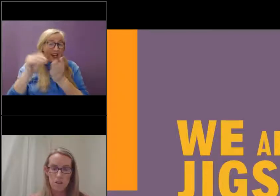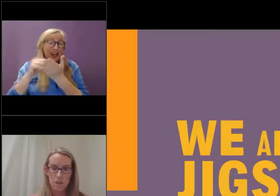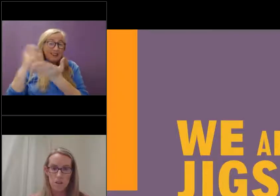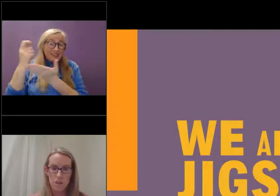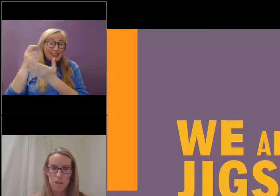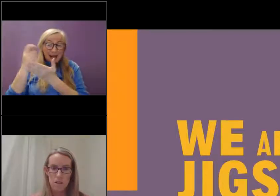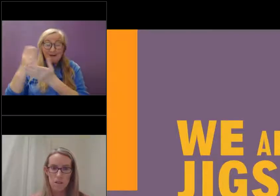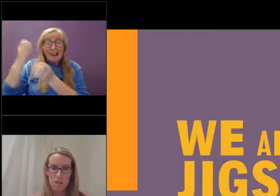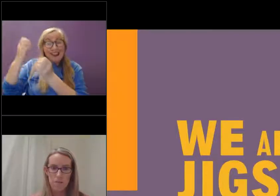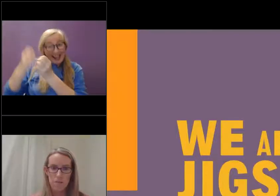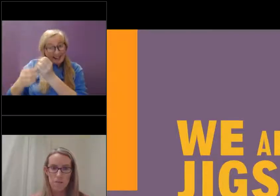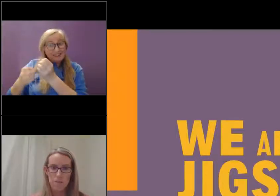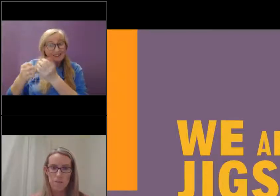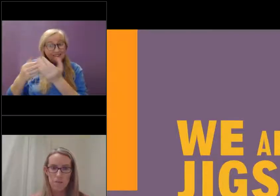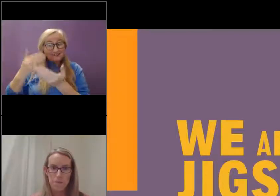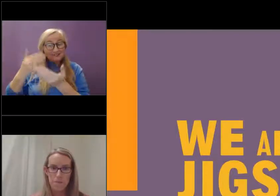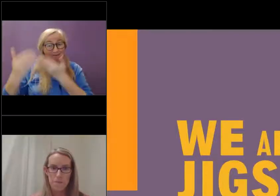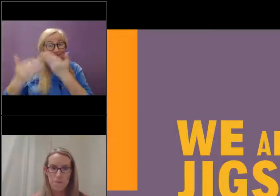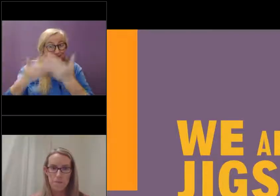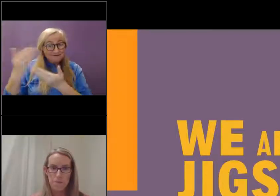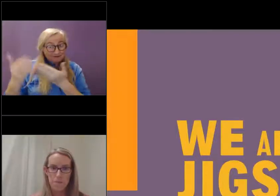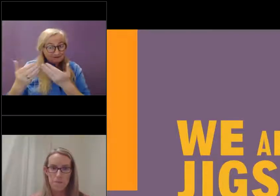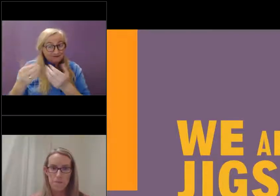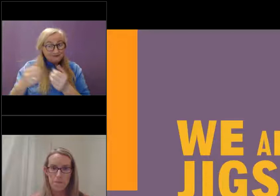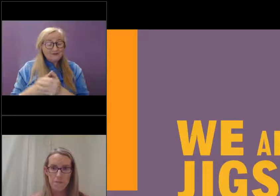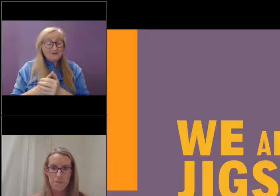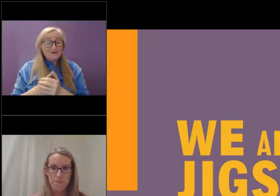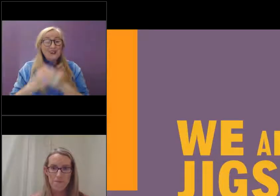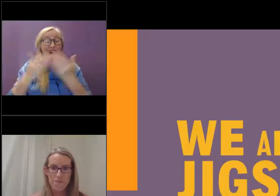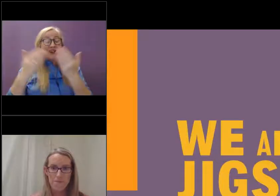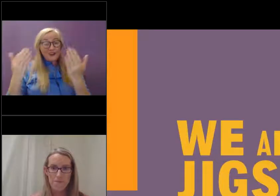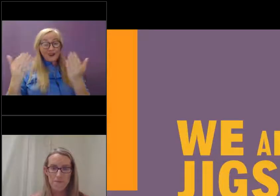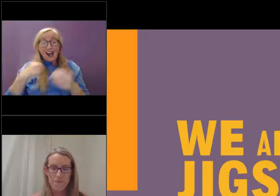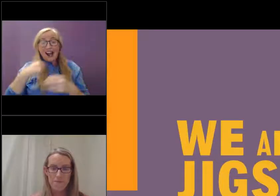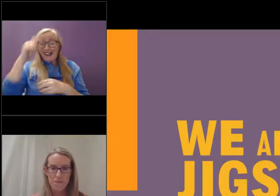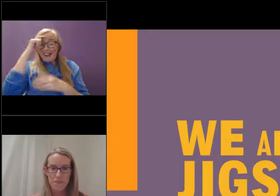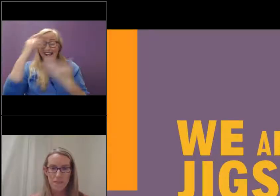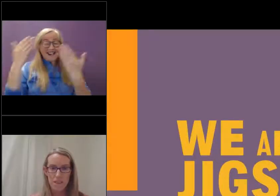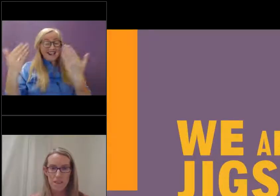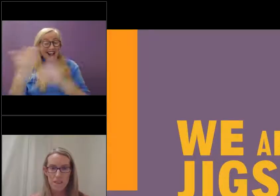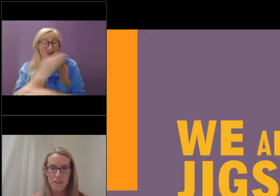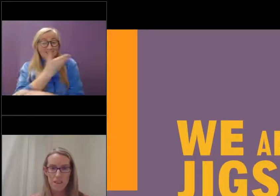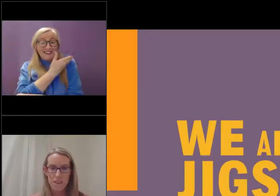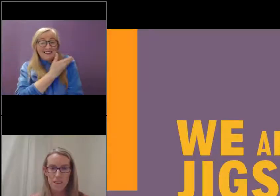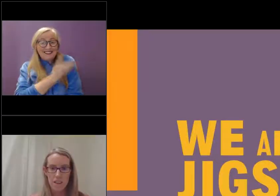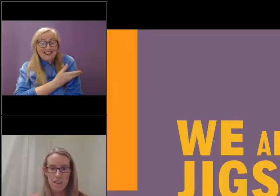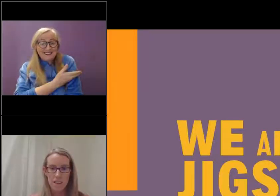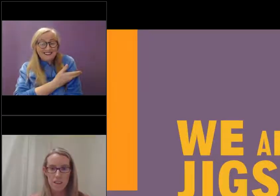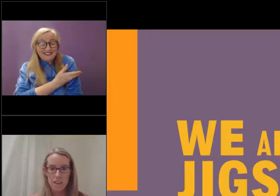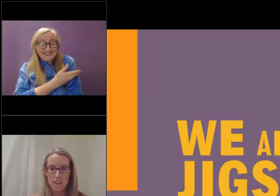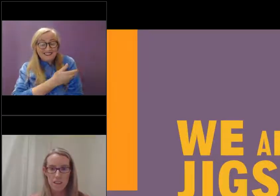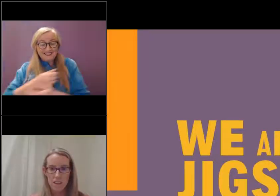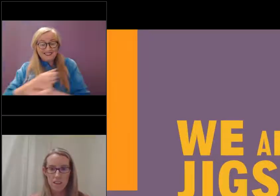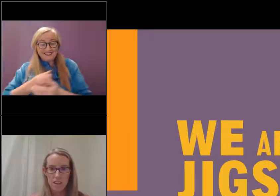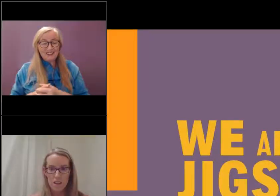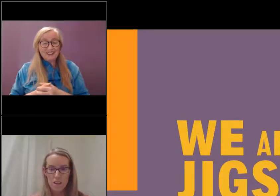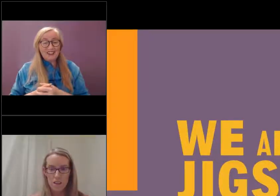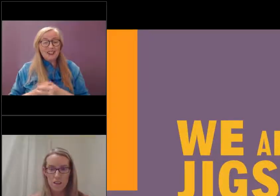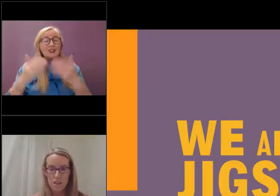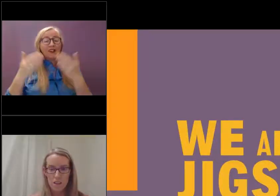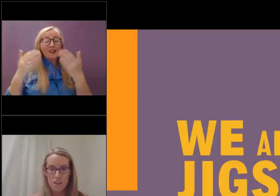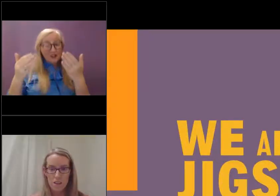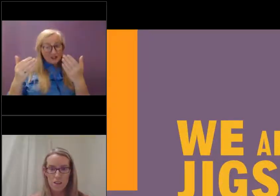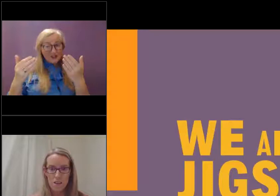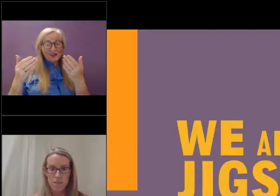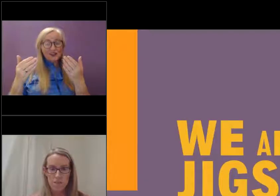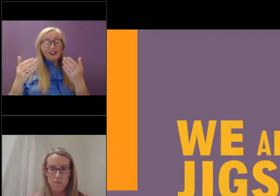with myself and Jules. And yeah, I think we'll kick off. So the first piece that we